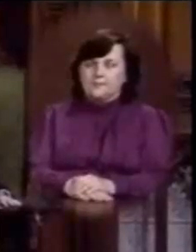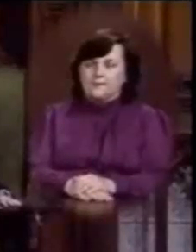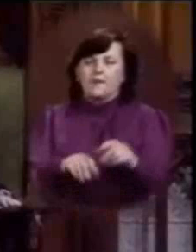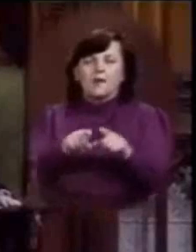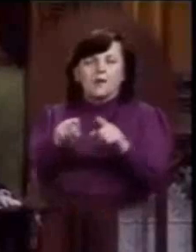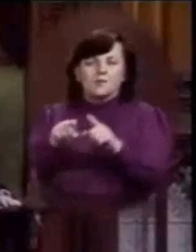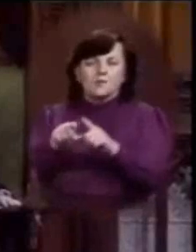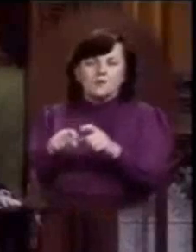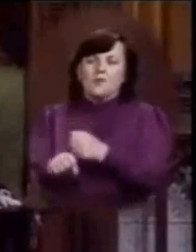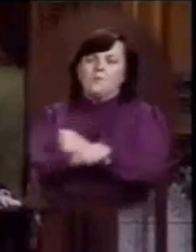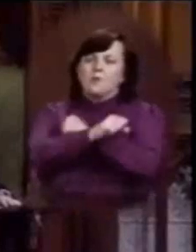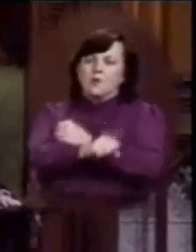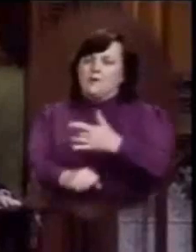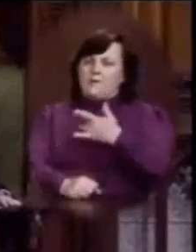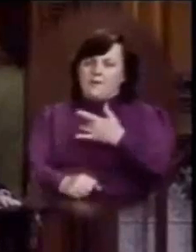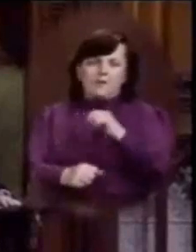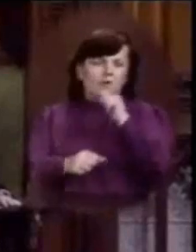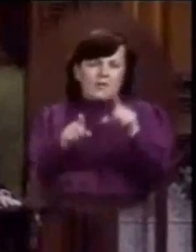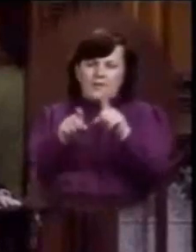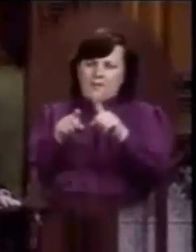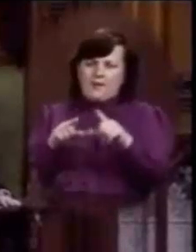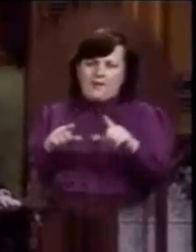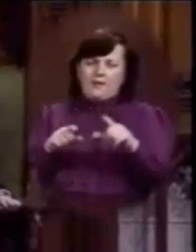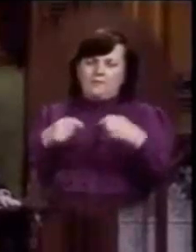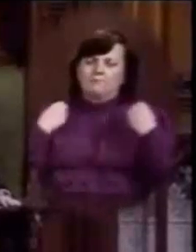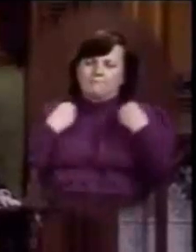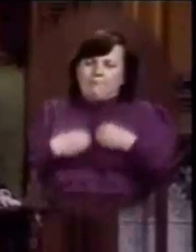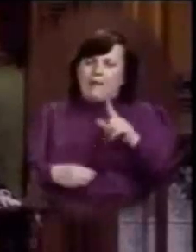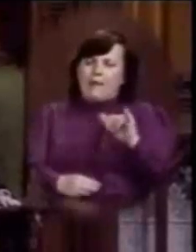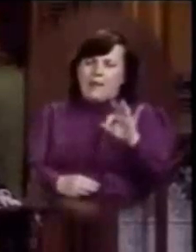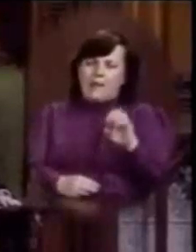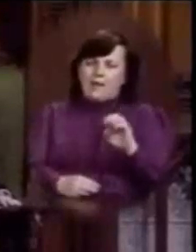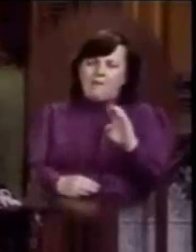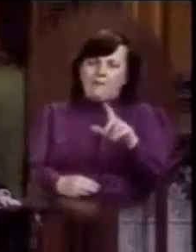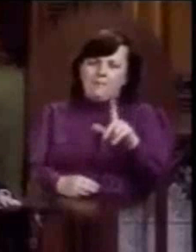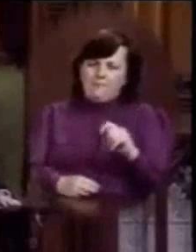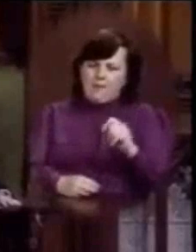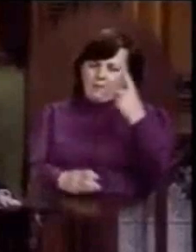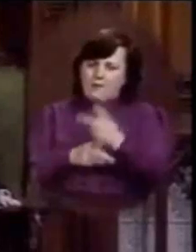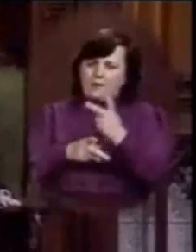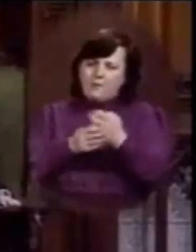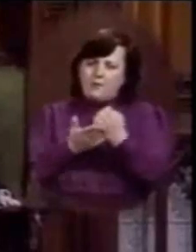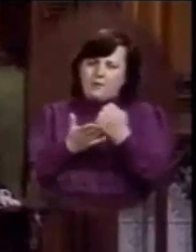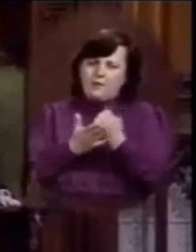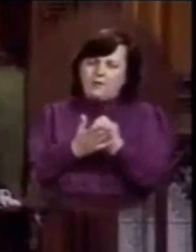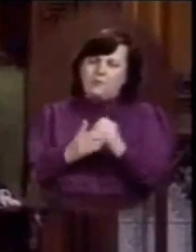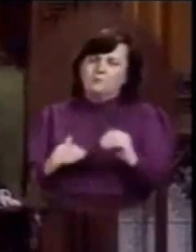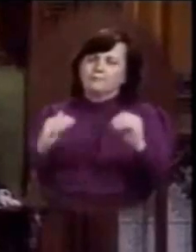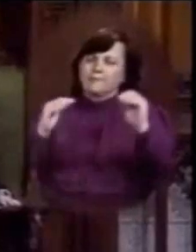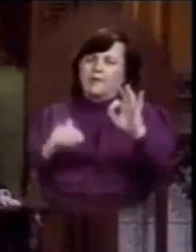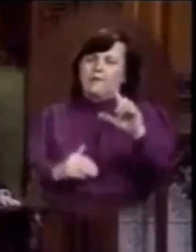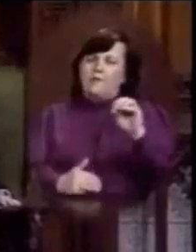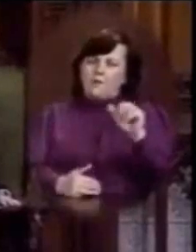Moreover, protectionism is not a life belt which keeps an economy afloat. It is a millstone that drags you down